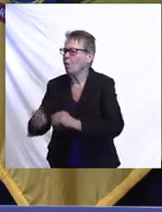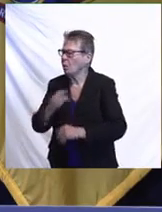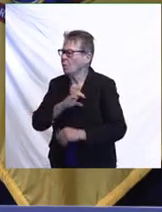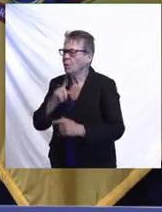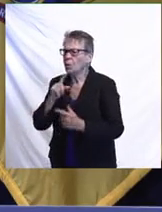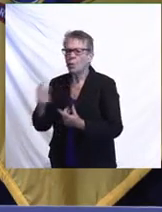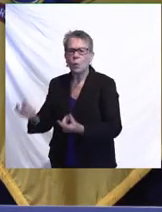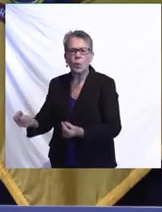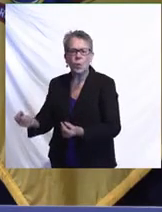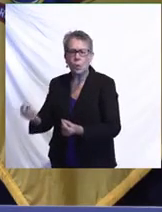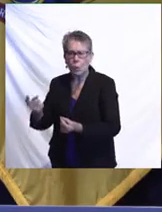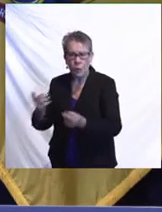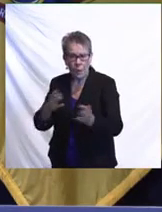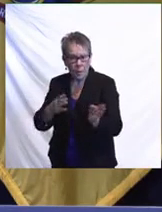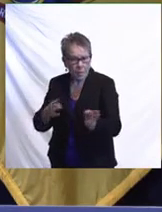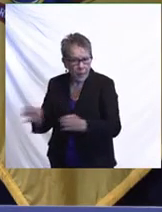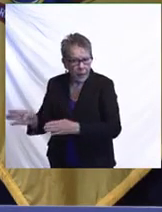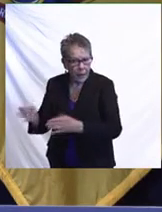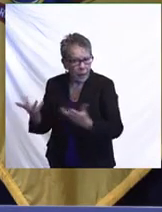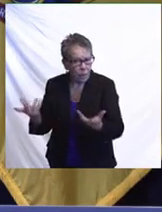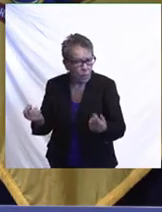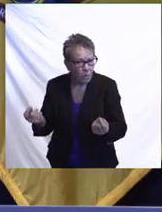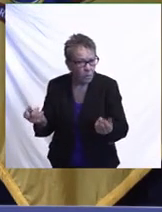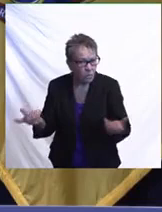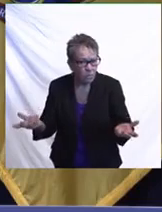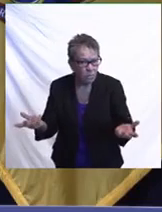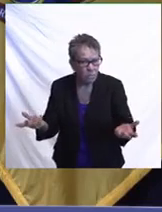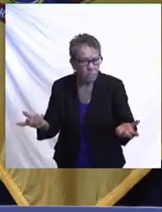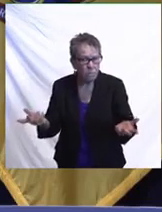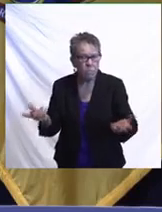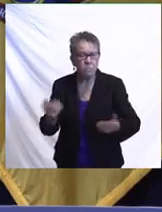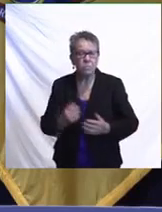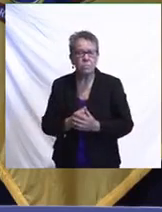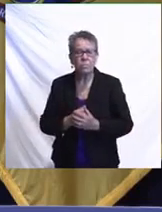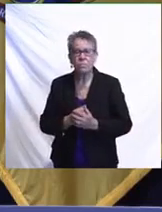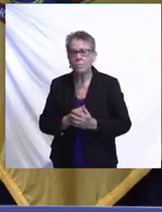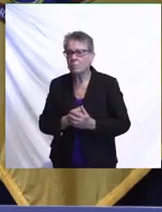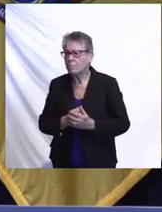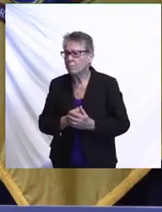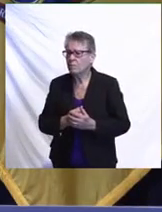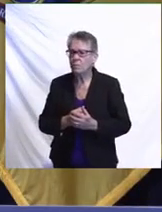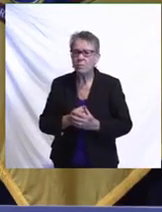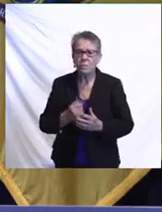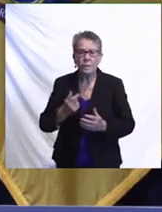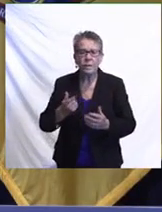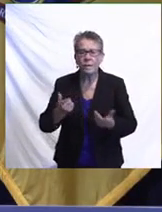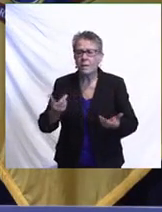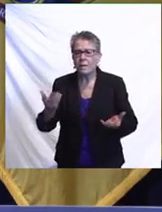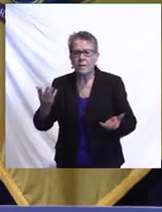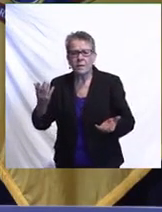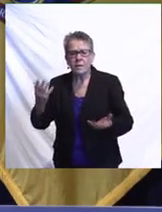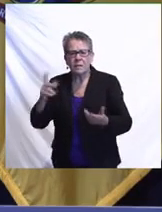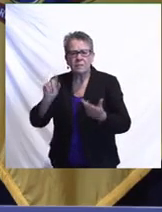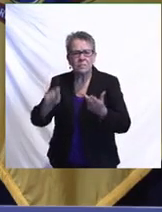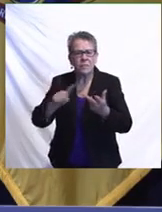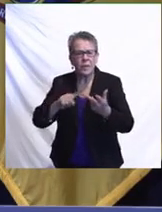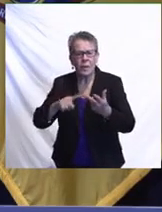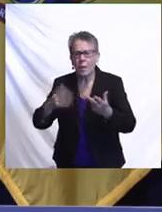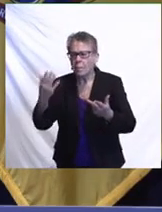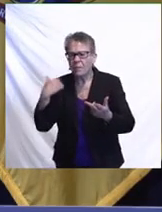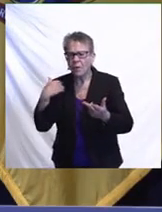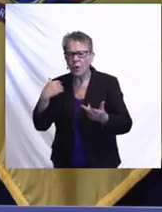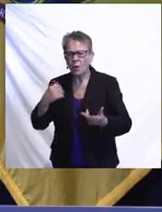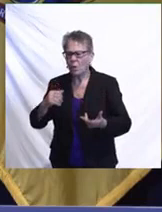essentially only allows state legislators to be barred if they've committed treason or some similar act like that. Do you think that flaunting a vaccine mandate counts as